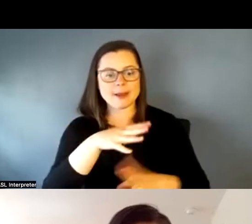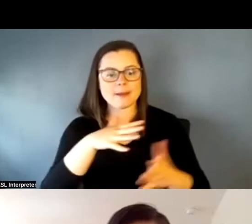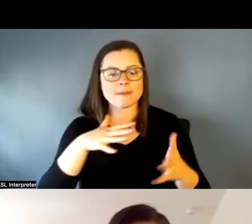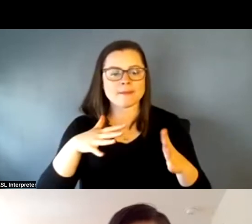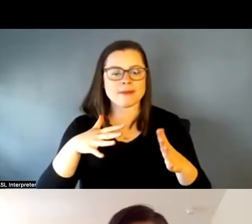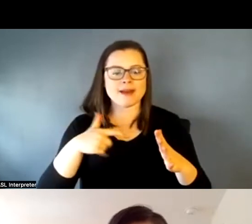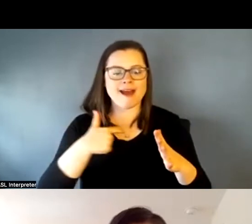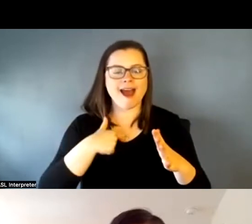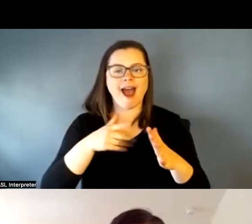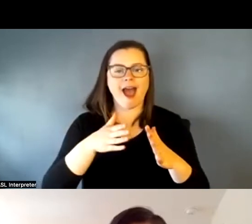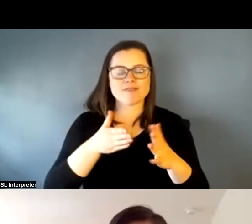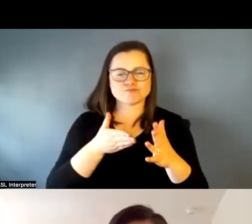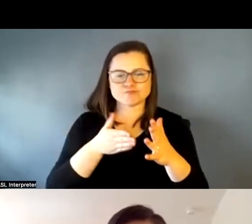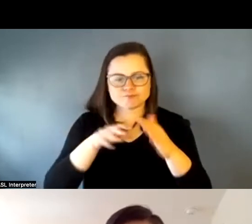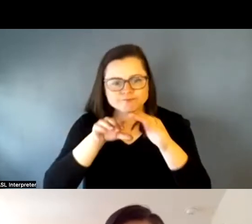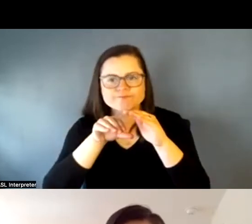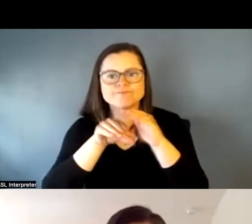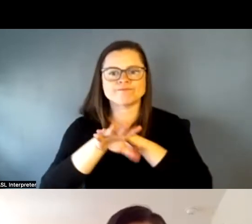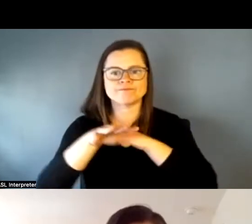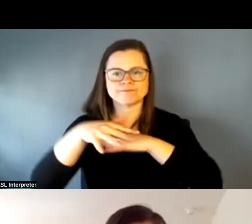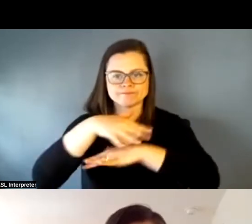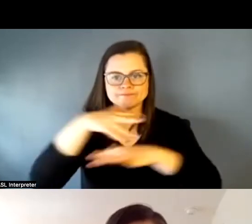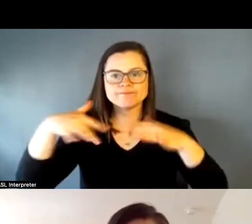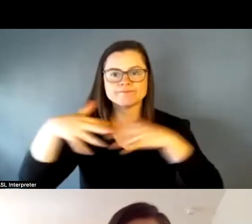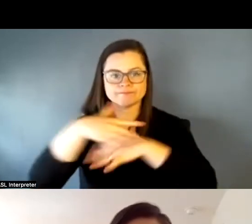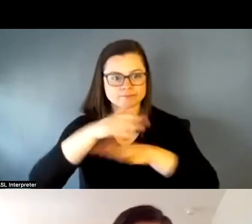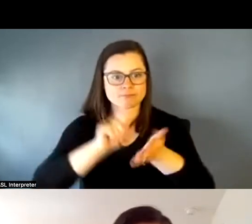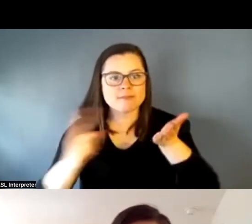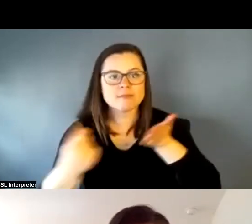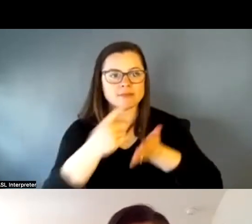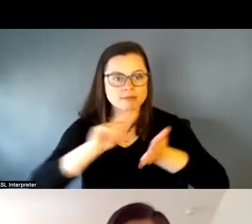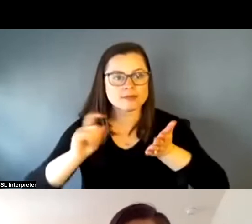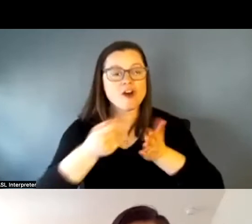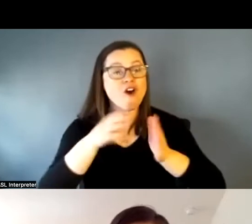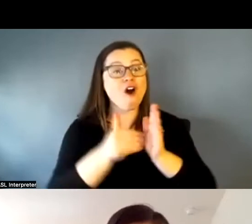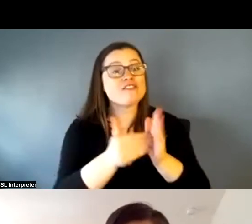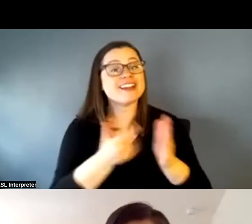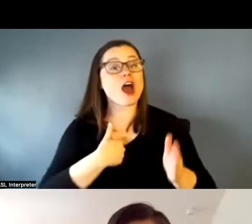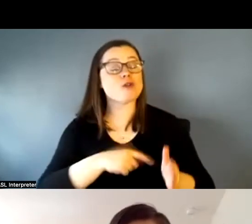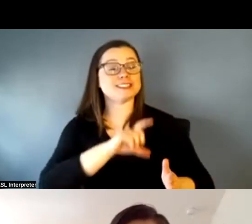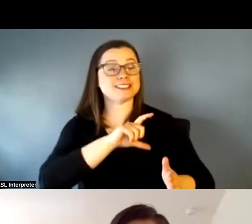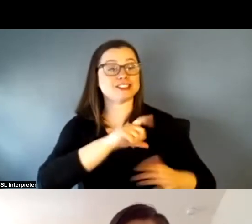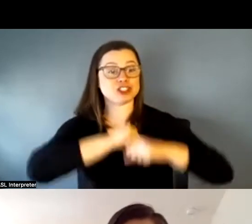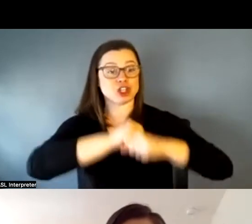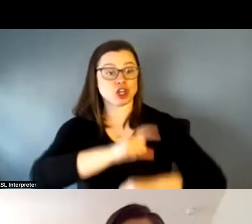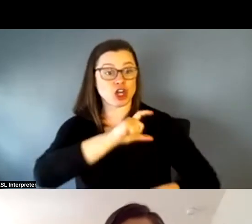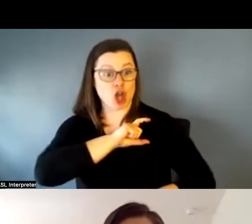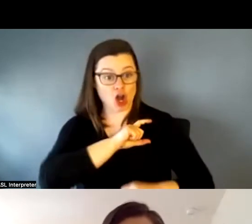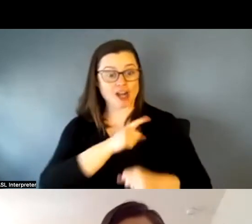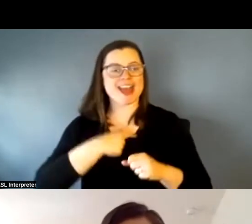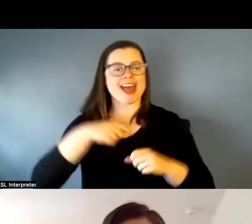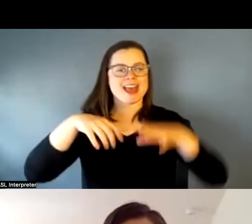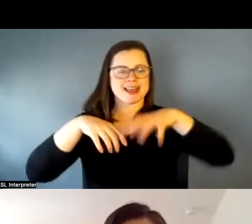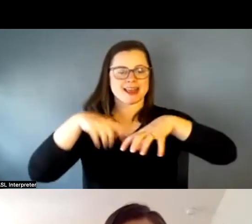many times as a security guard when I worked there, and I kind of walked the perimeter. And when I